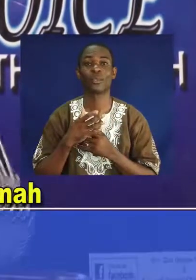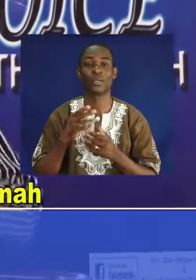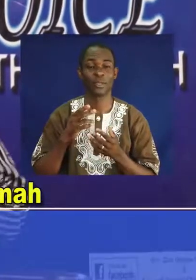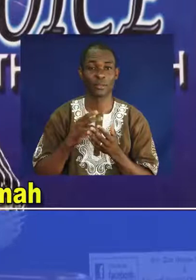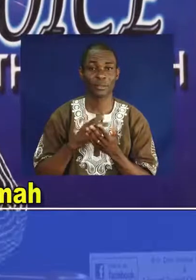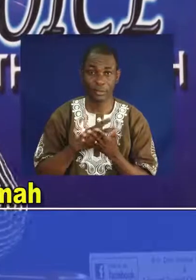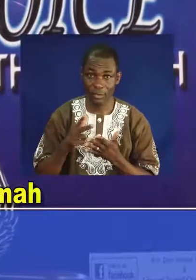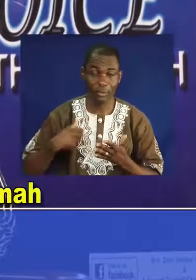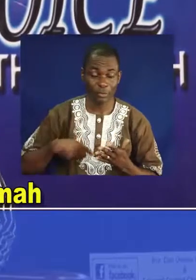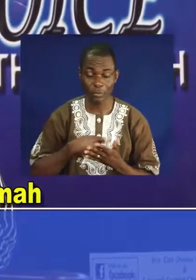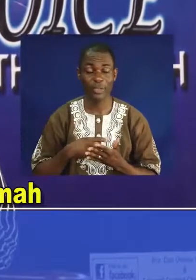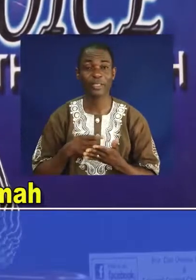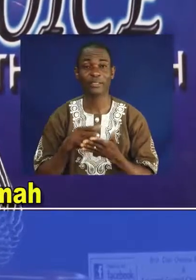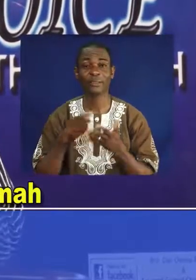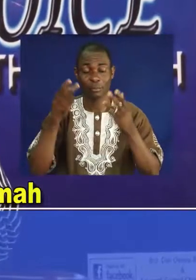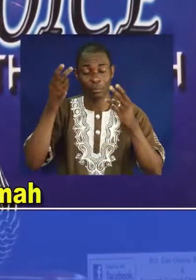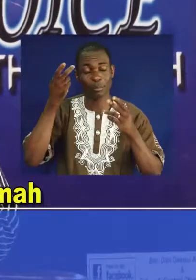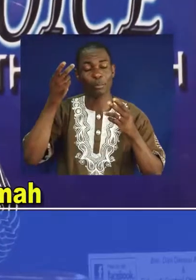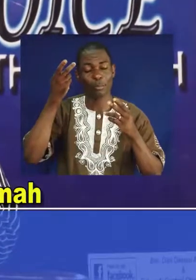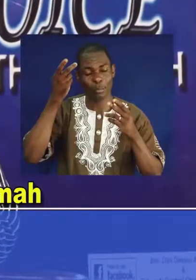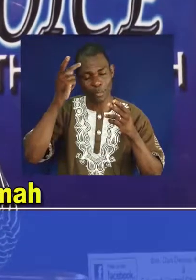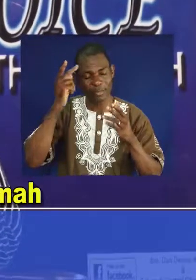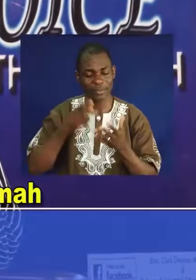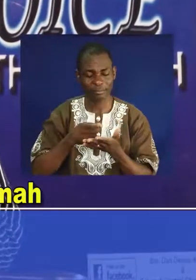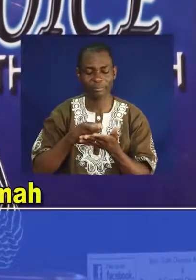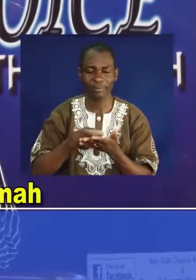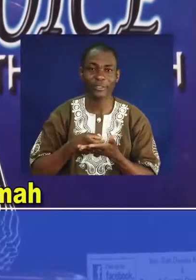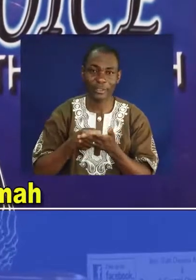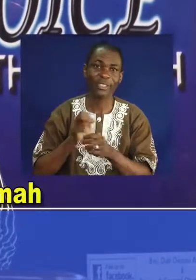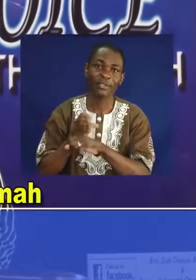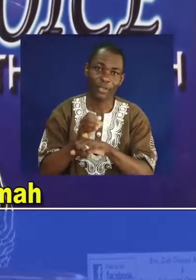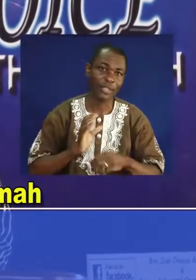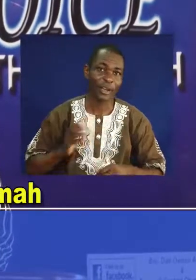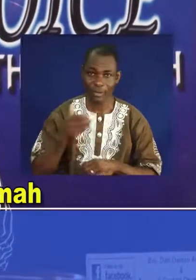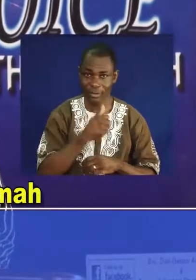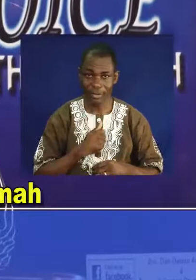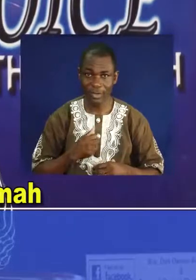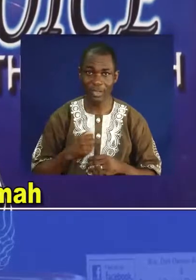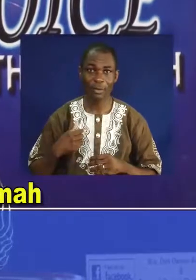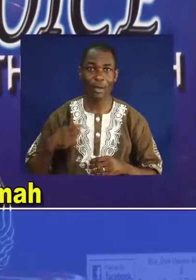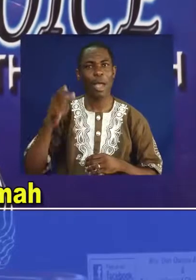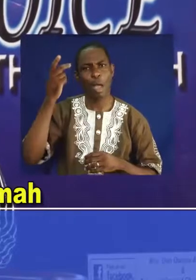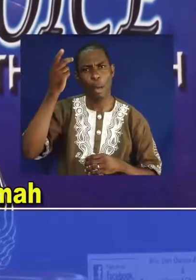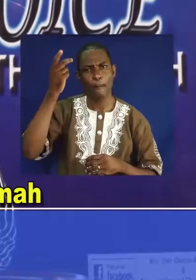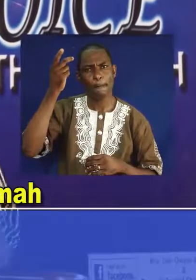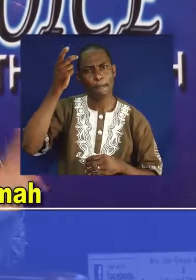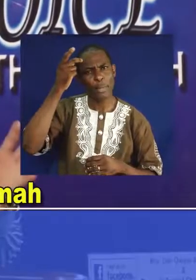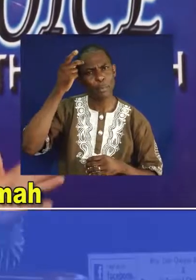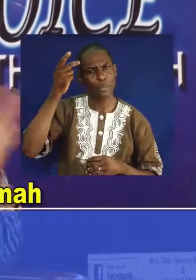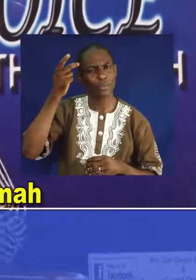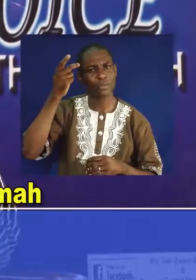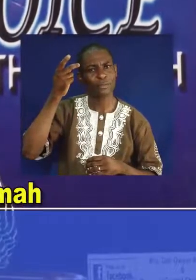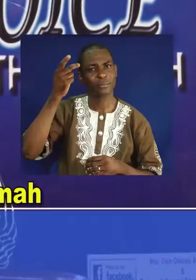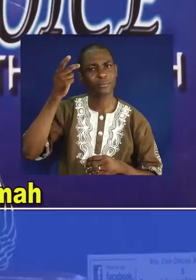ɛkasa na yɛtu yɛ ho fo ɛwɔ amanyɔsɛm a sɛse ɛkɔ soɔ mu. Yɛnsɛm a yɛka no nyinaa bo taitikyiw no ɛne sɛ me ne wo